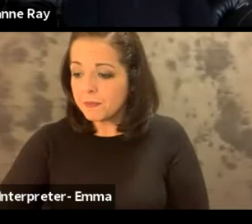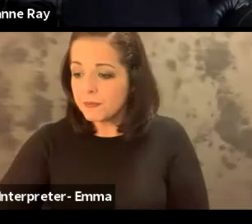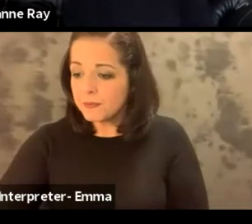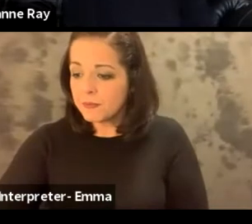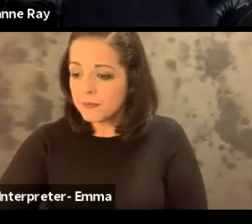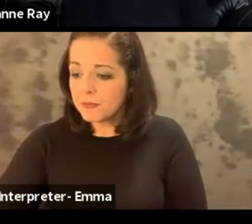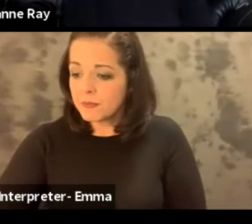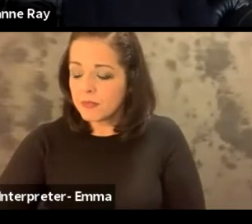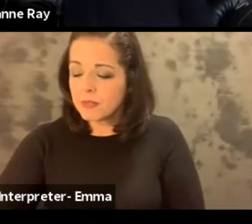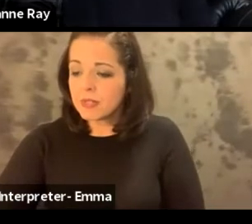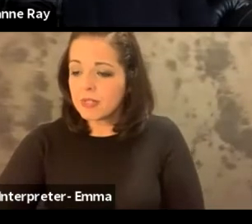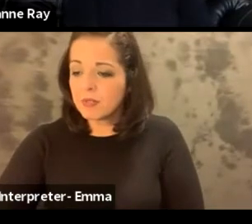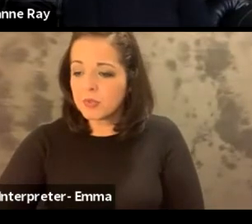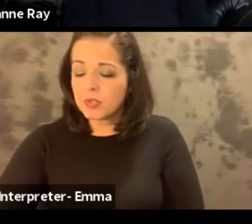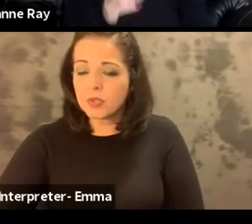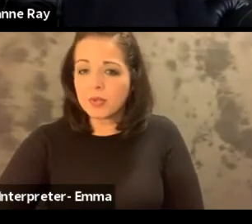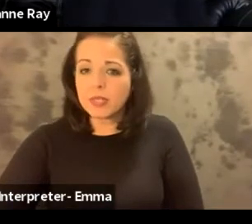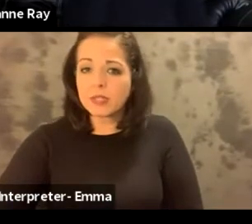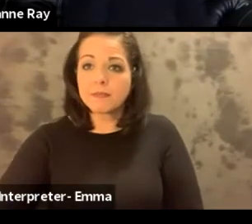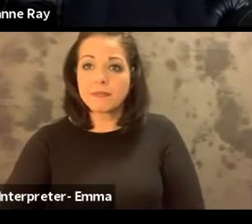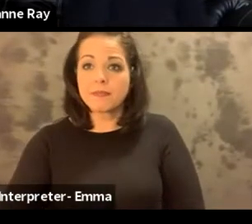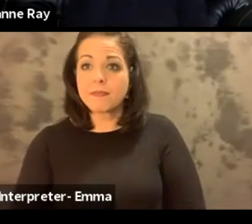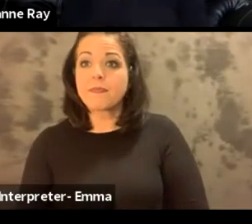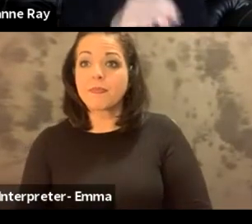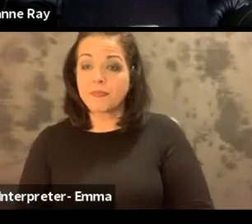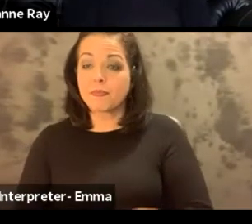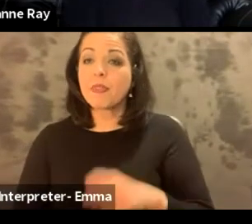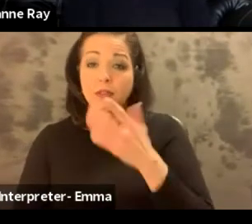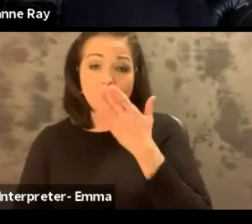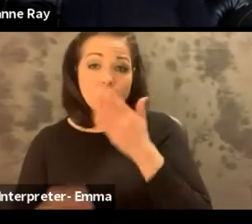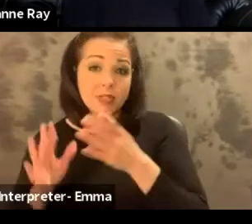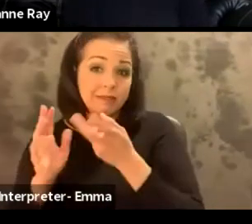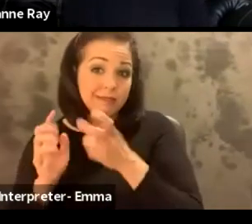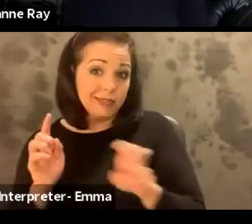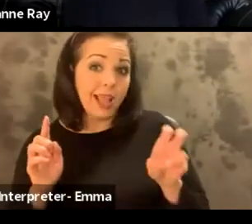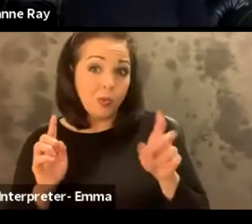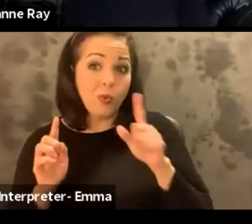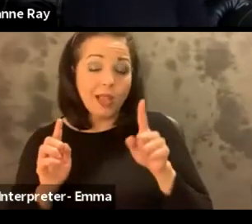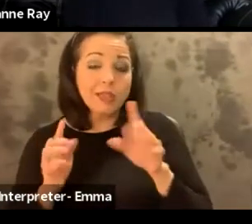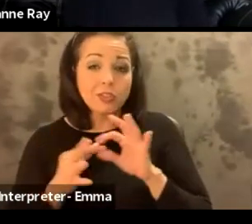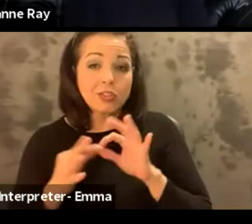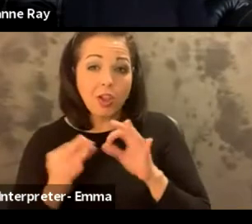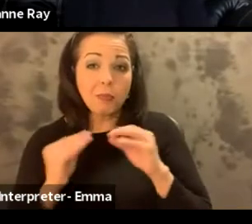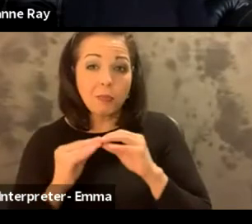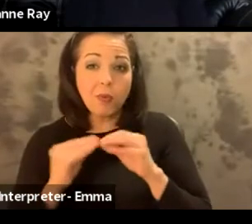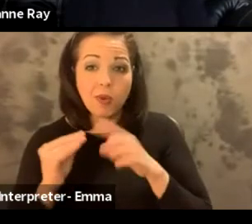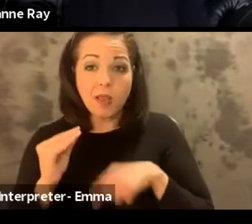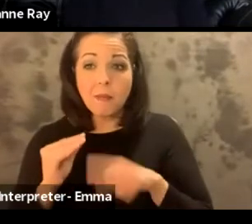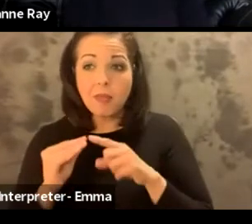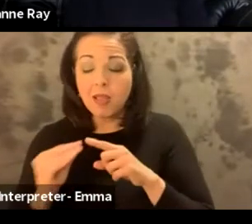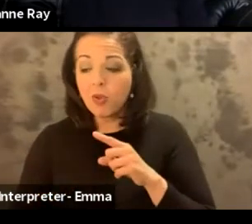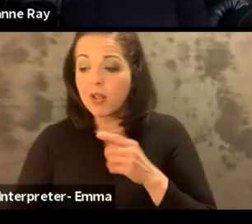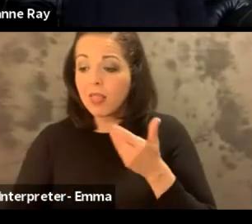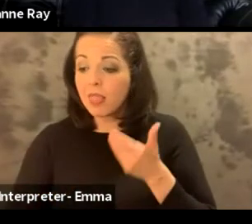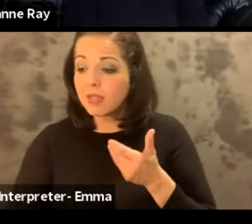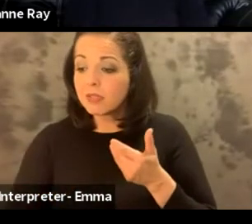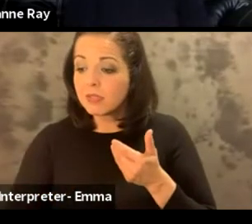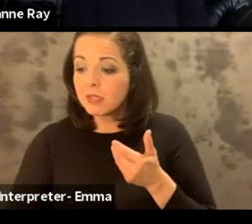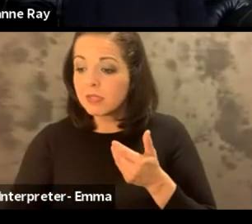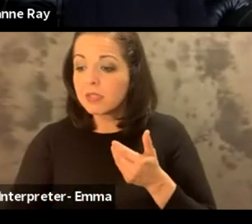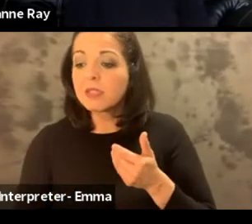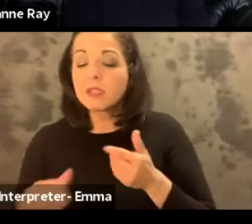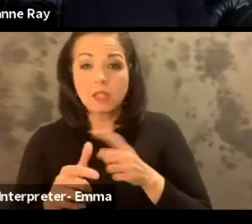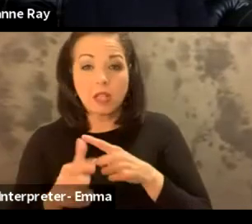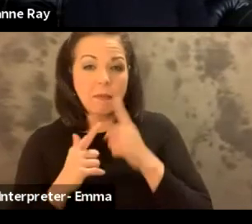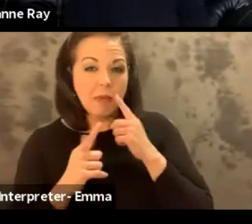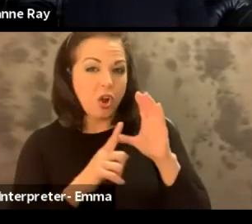I think that's a really good kind of segue just to talk a bit more about culture and about access